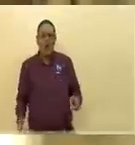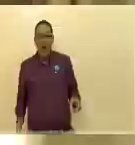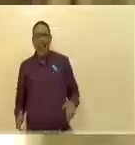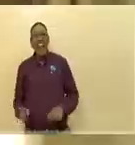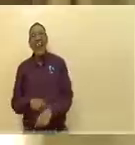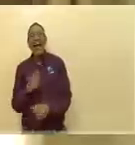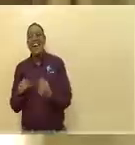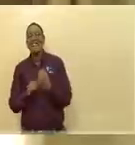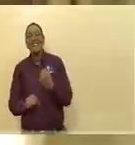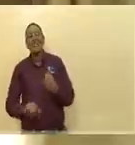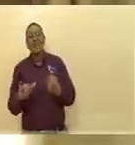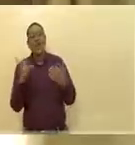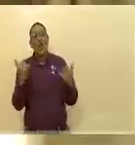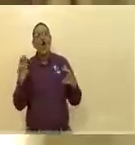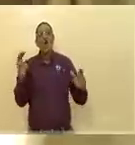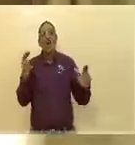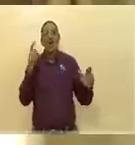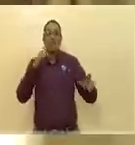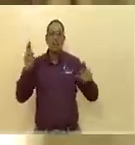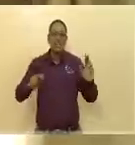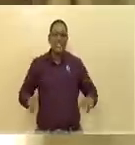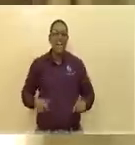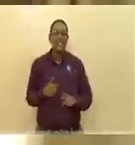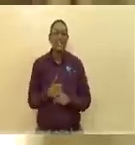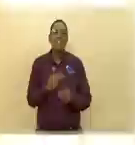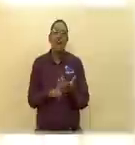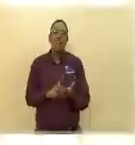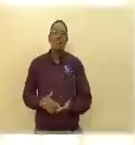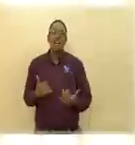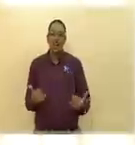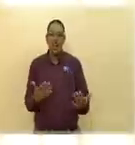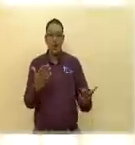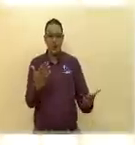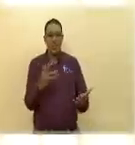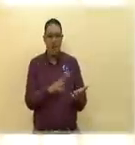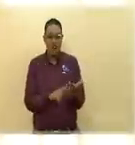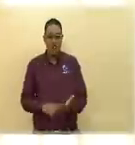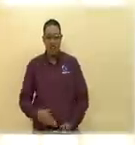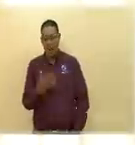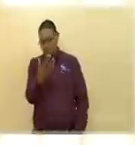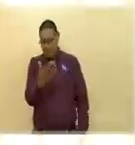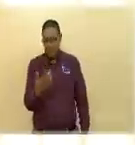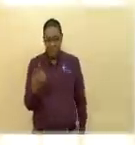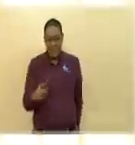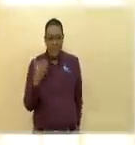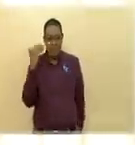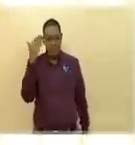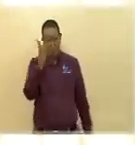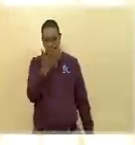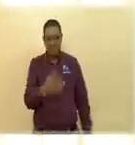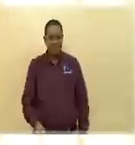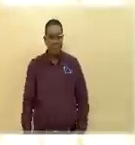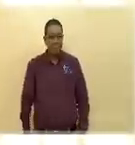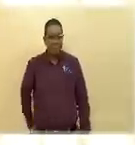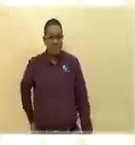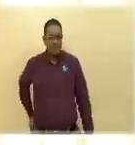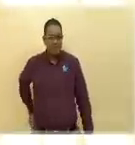we are now ready for the signing of the contracts. May we have the contracts on at the head table?